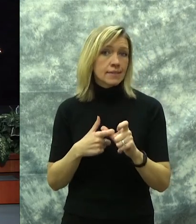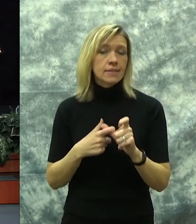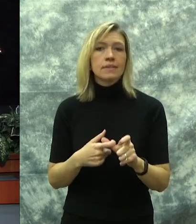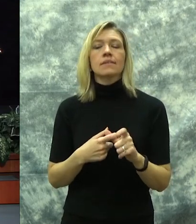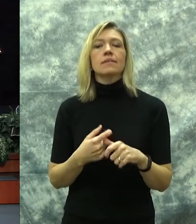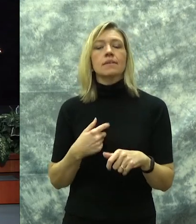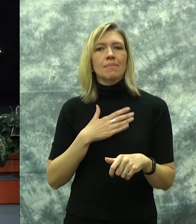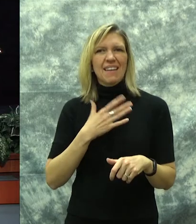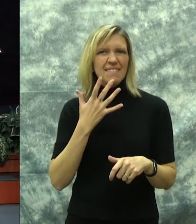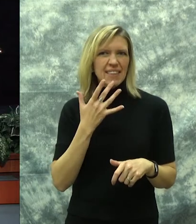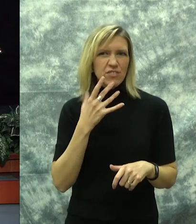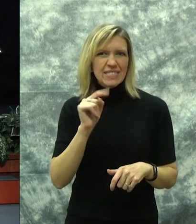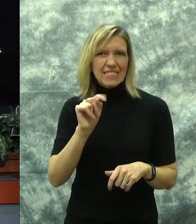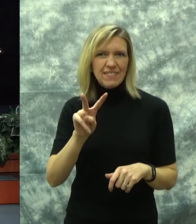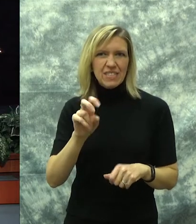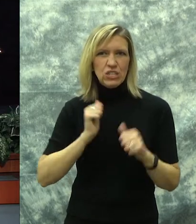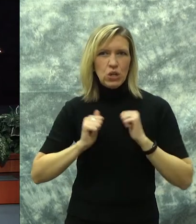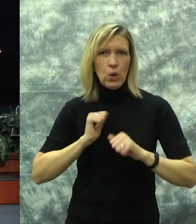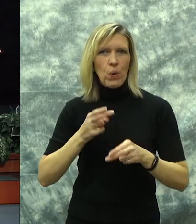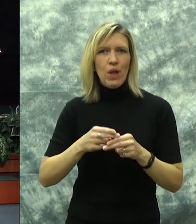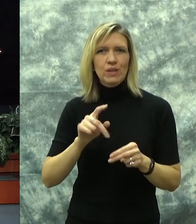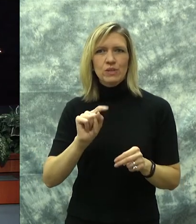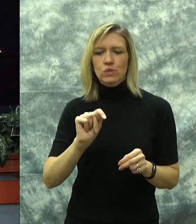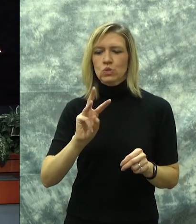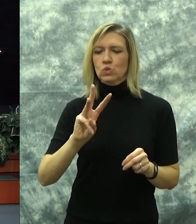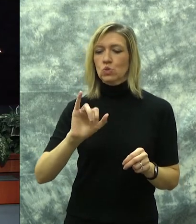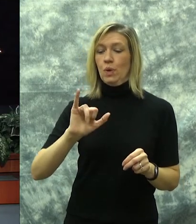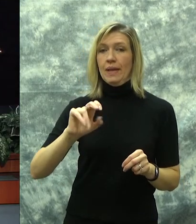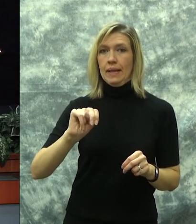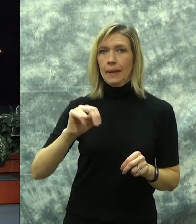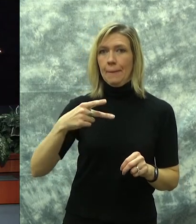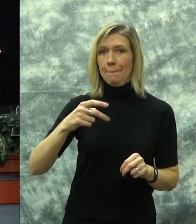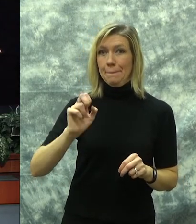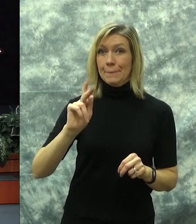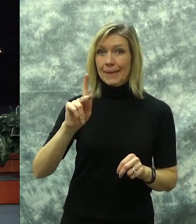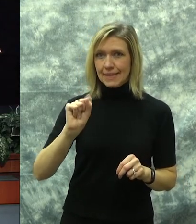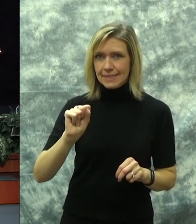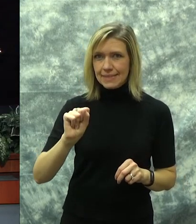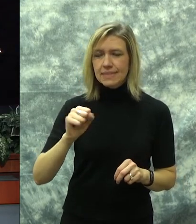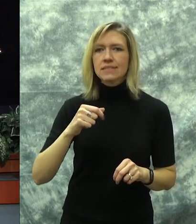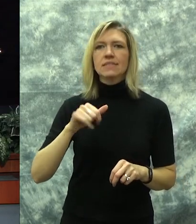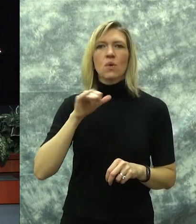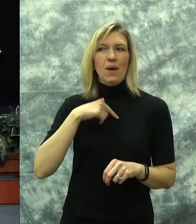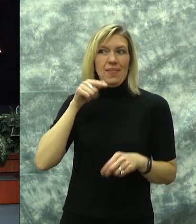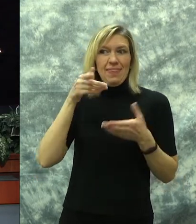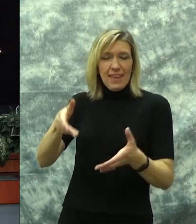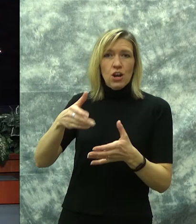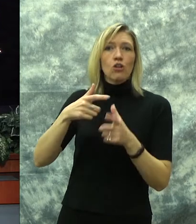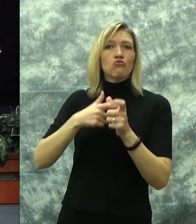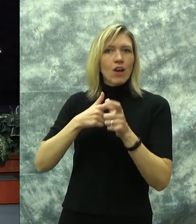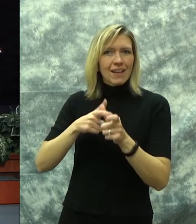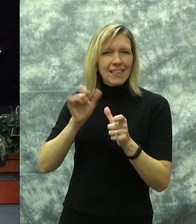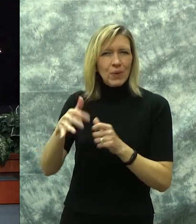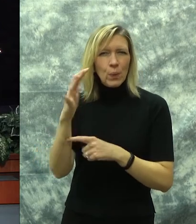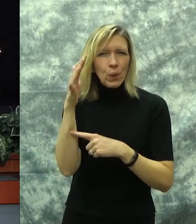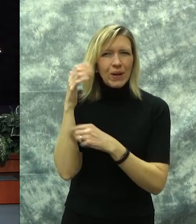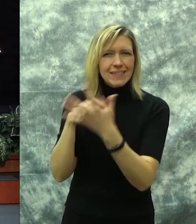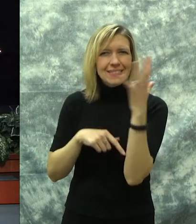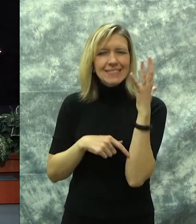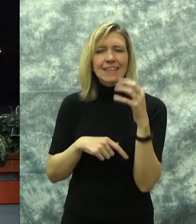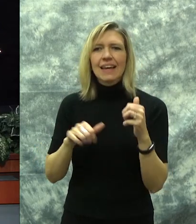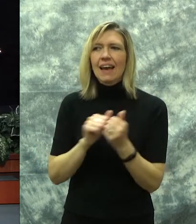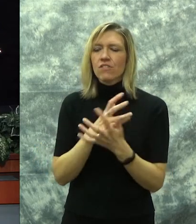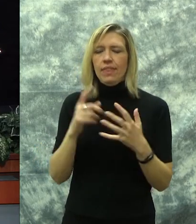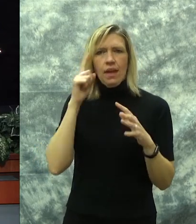there in the woods and I'm running, and everything that has been good about the year just comes up. First of all, one of the reasons I love living in